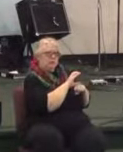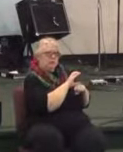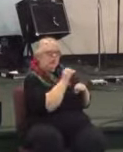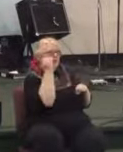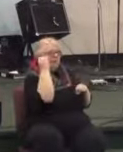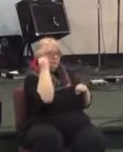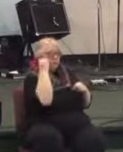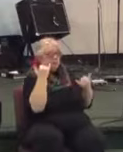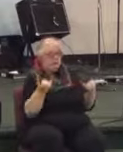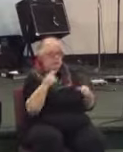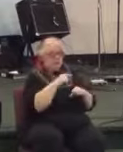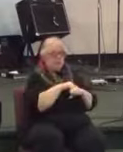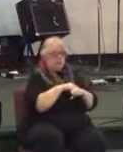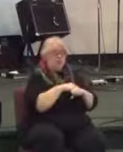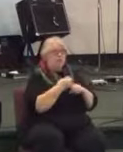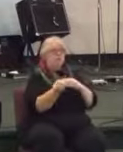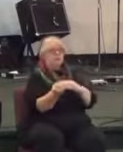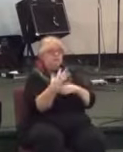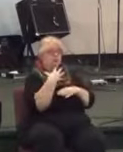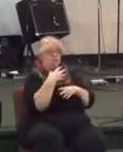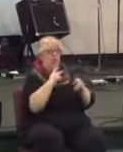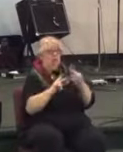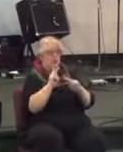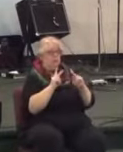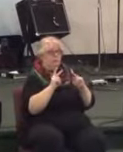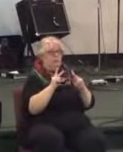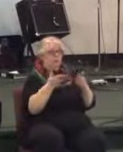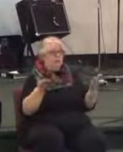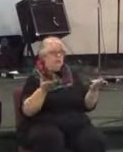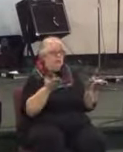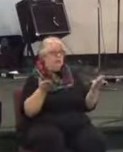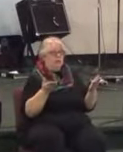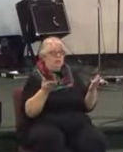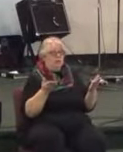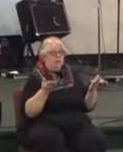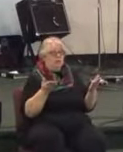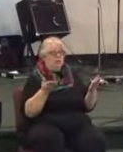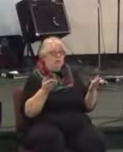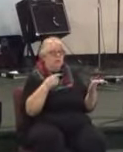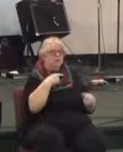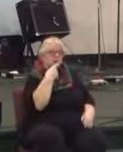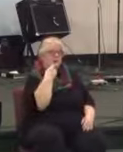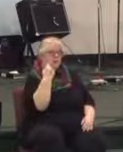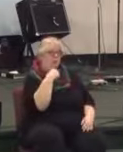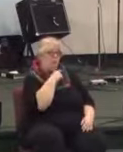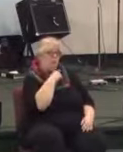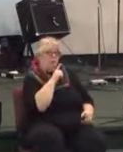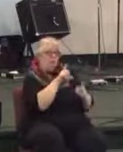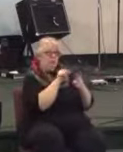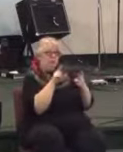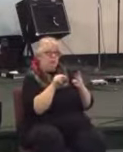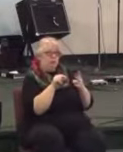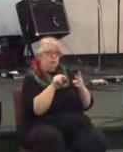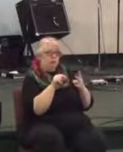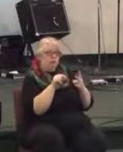here and threaten us within an inch of our life. And then we'd have to make a decision. Are we going to follow Jesus, or are we